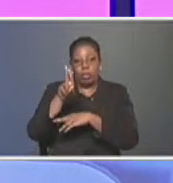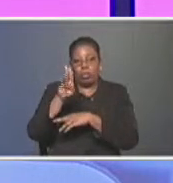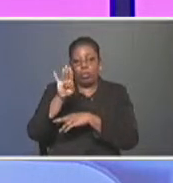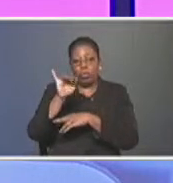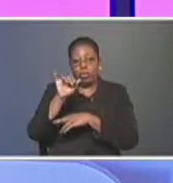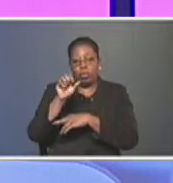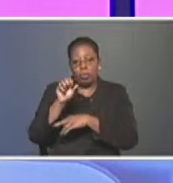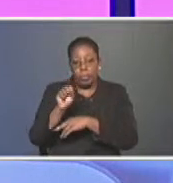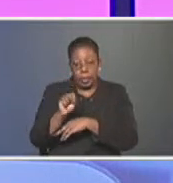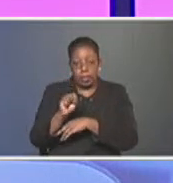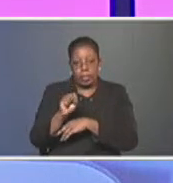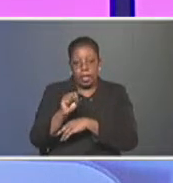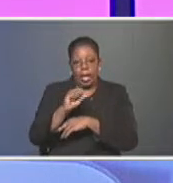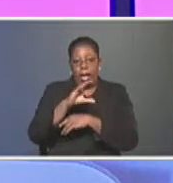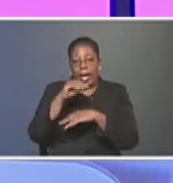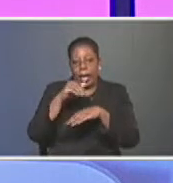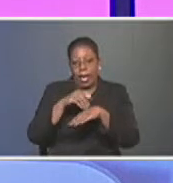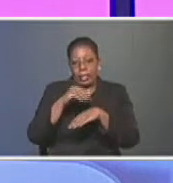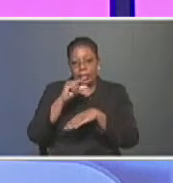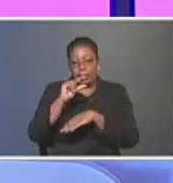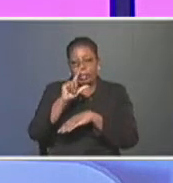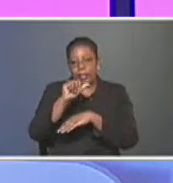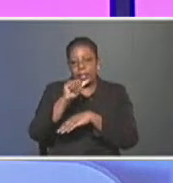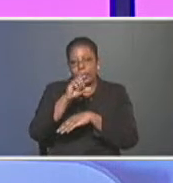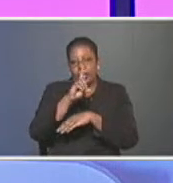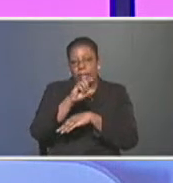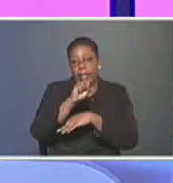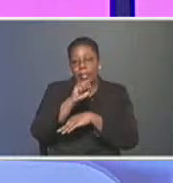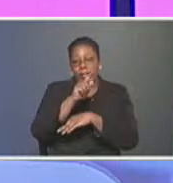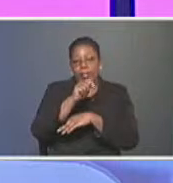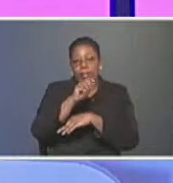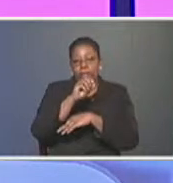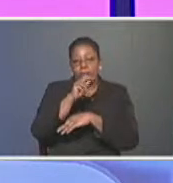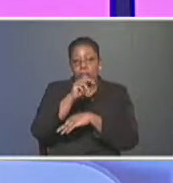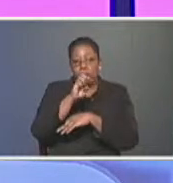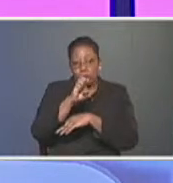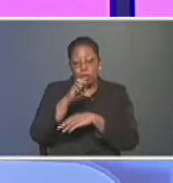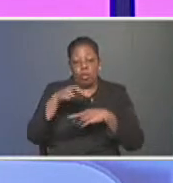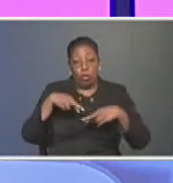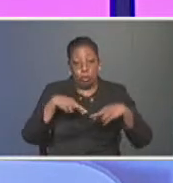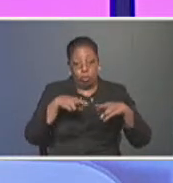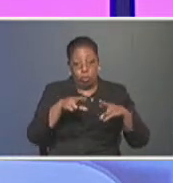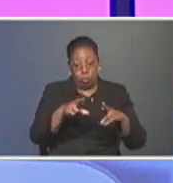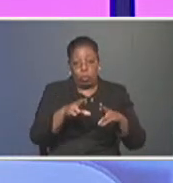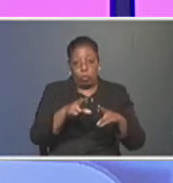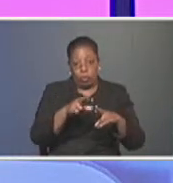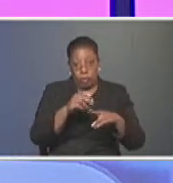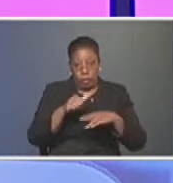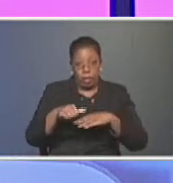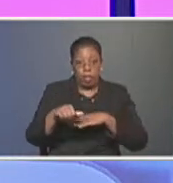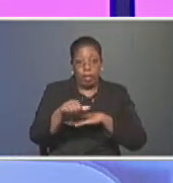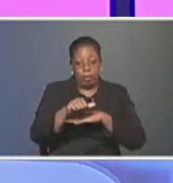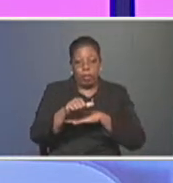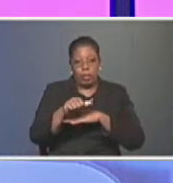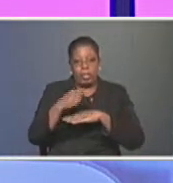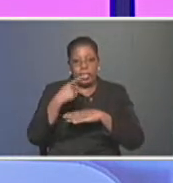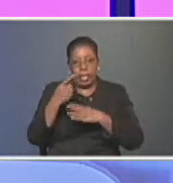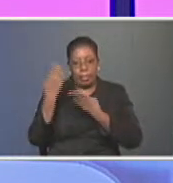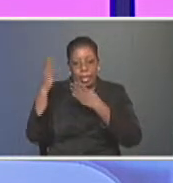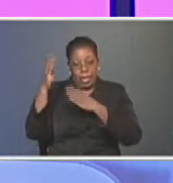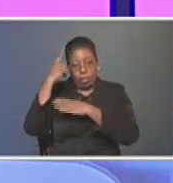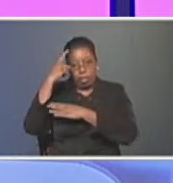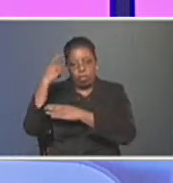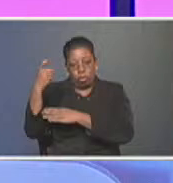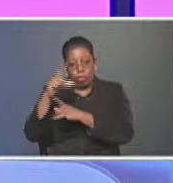block. The Gladstone Road location officially opened Thursday, fulfilling what may call the Bahamian dream for an ambitious group